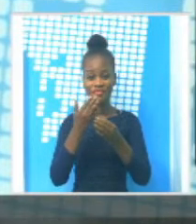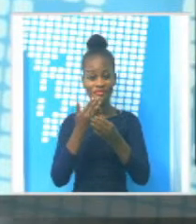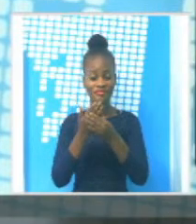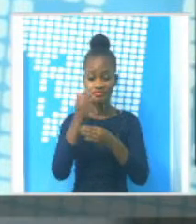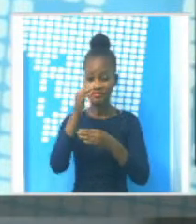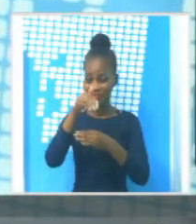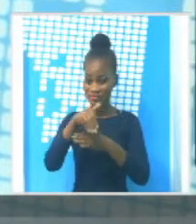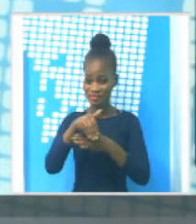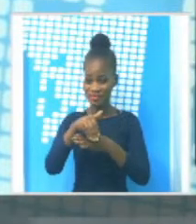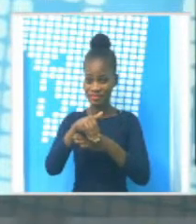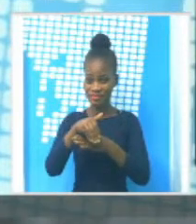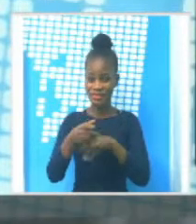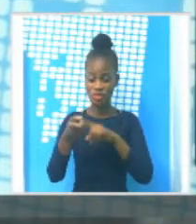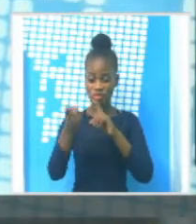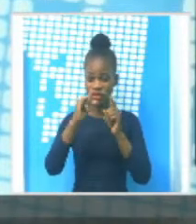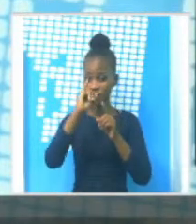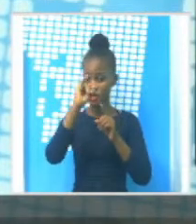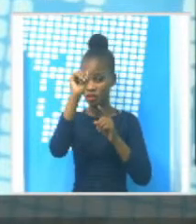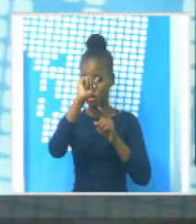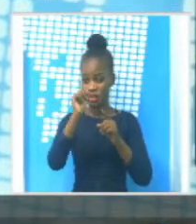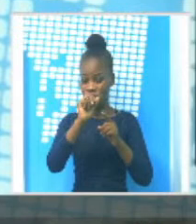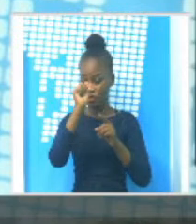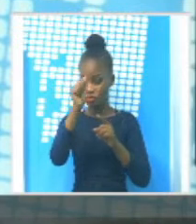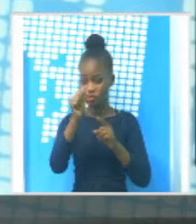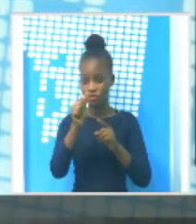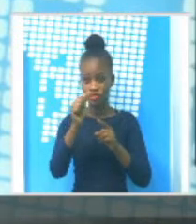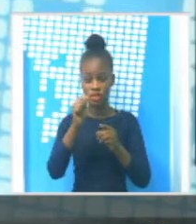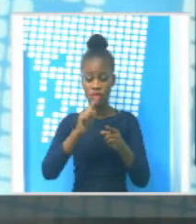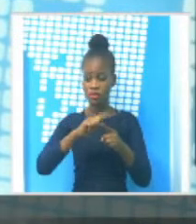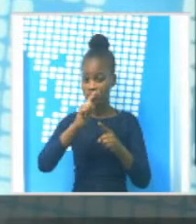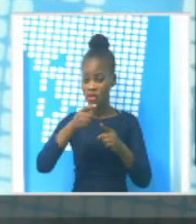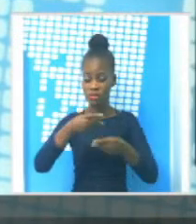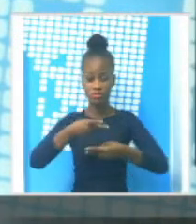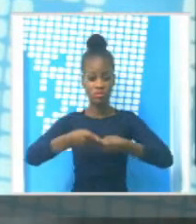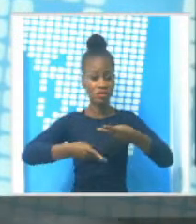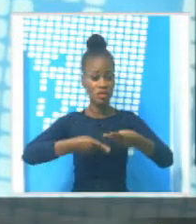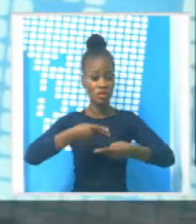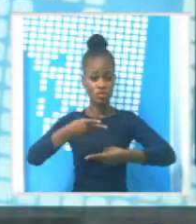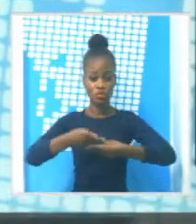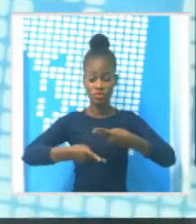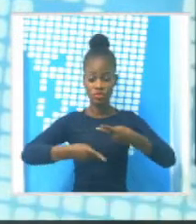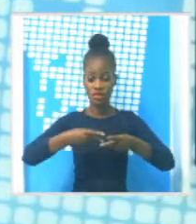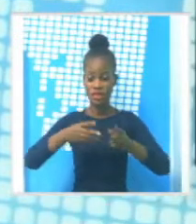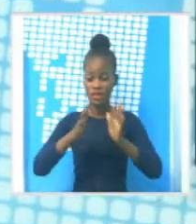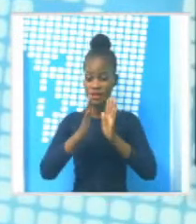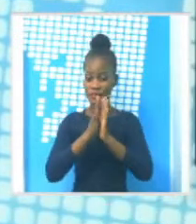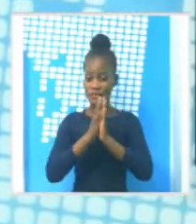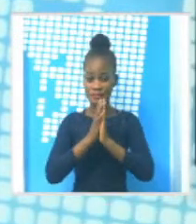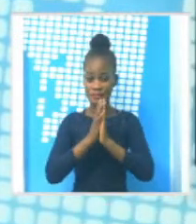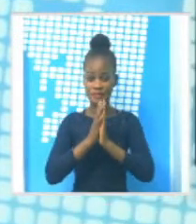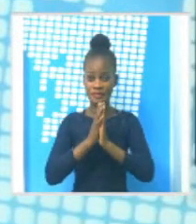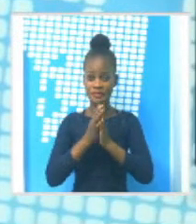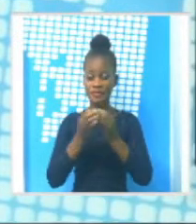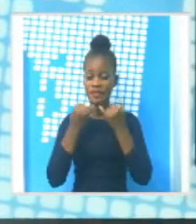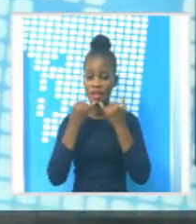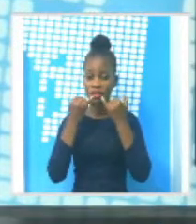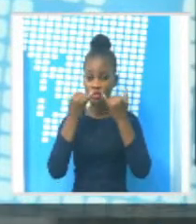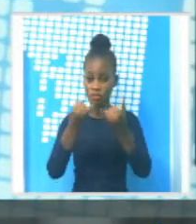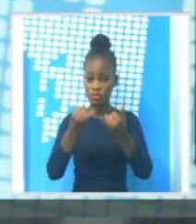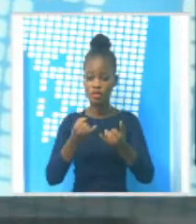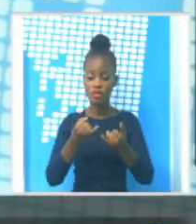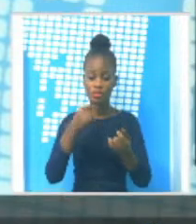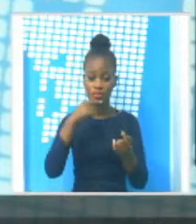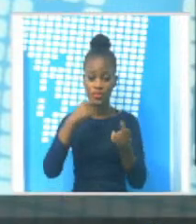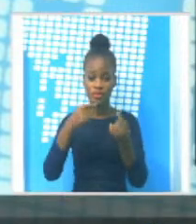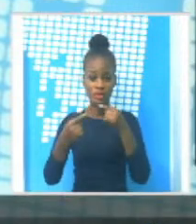have Issa Sechito of the Kampala City Traders Association. And among the key discussions that we're going to